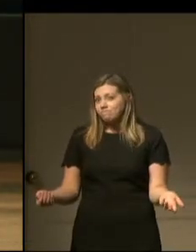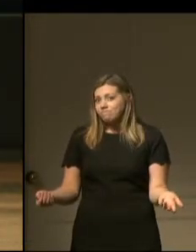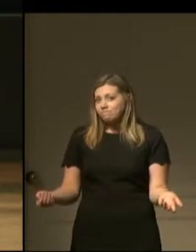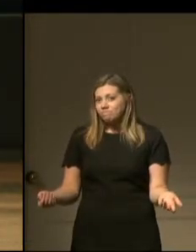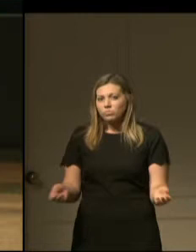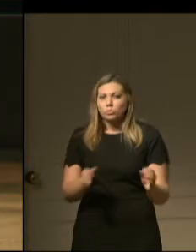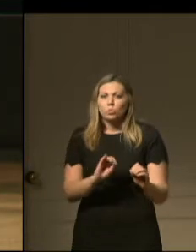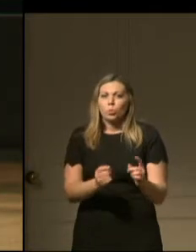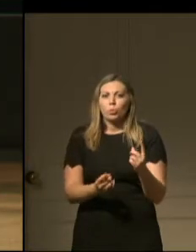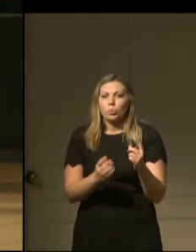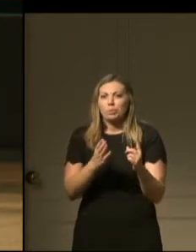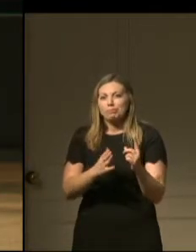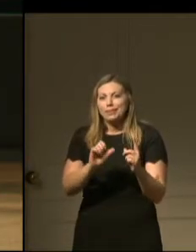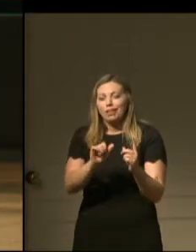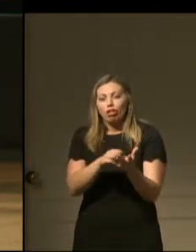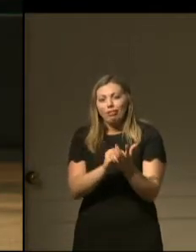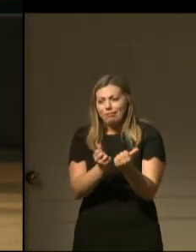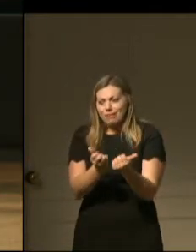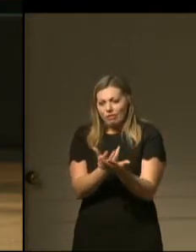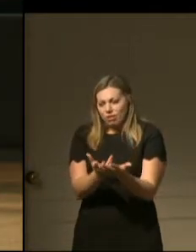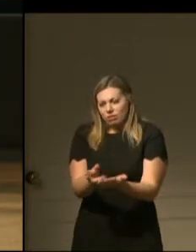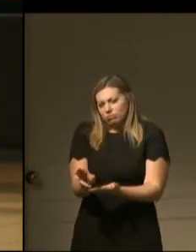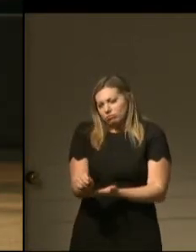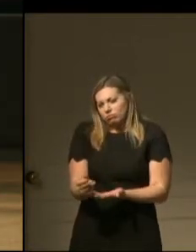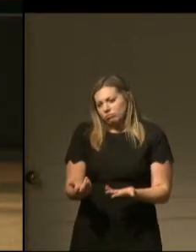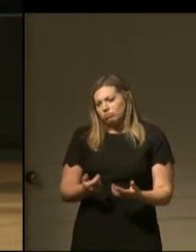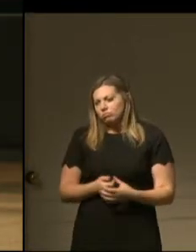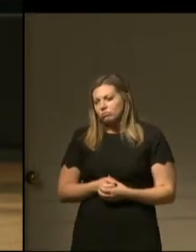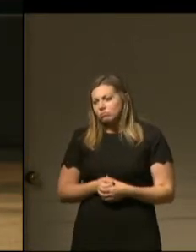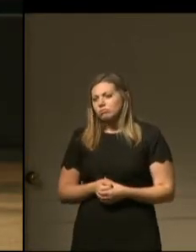no one person is going to learn all of this, and